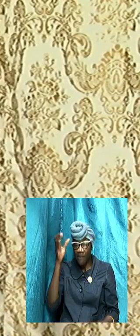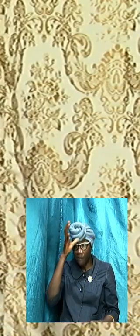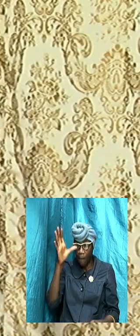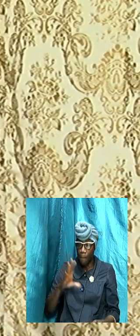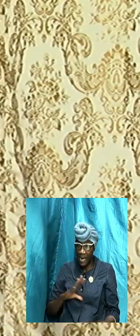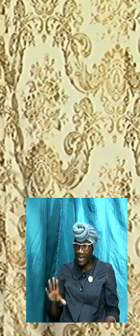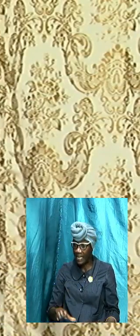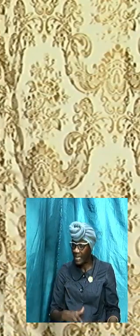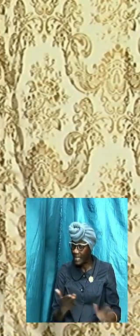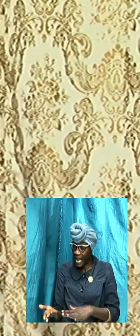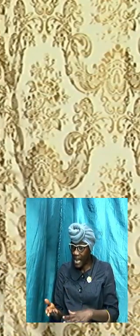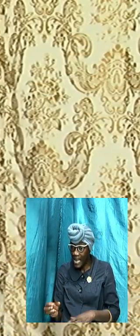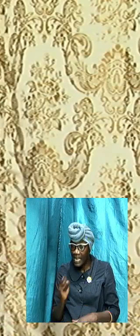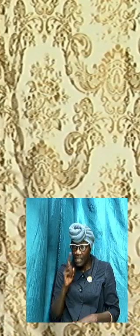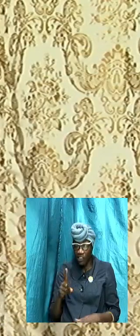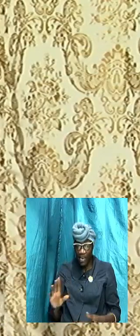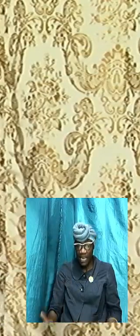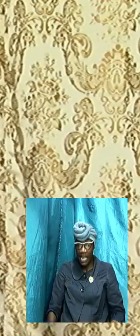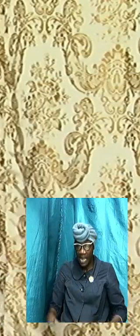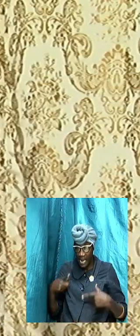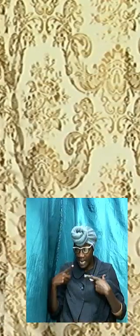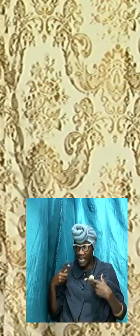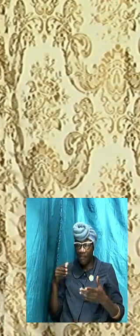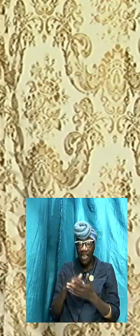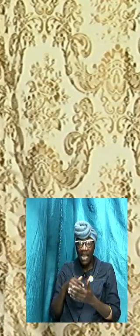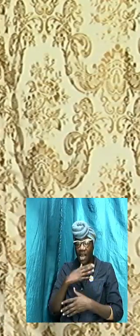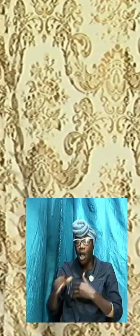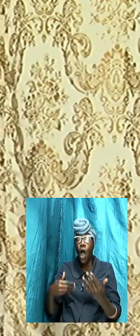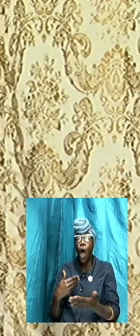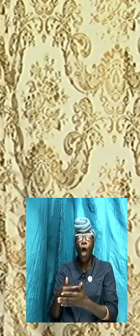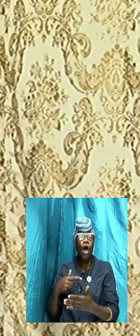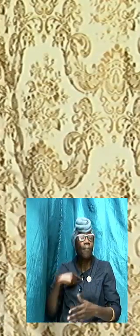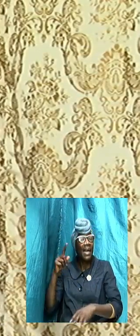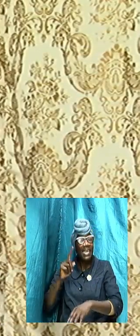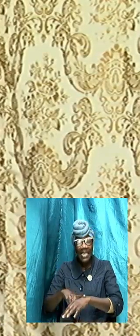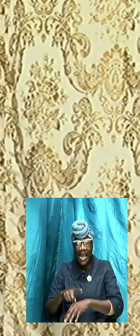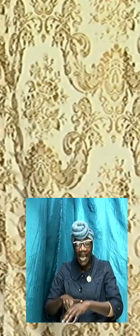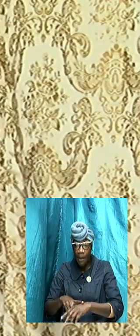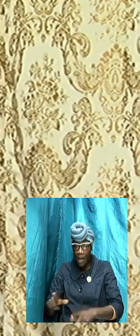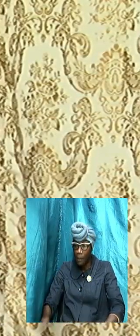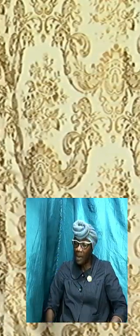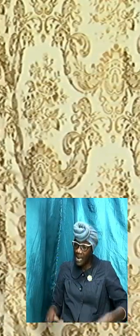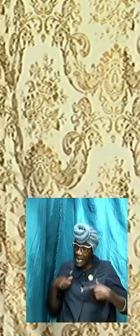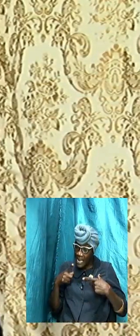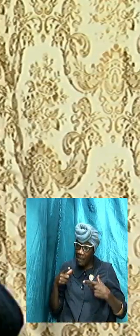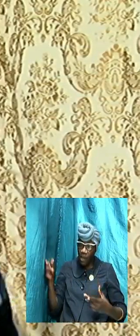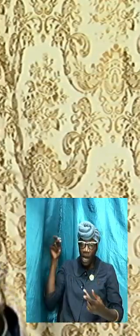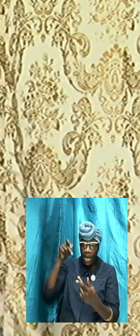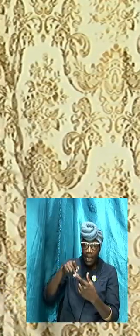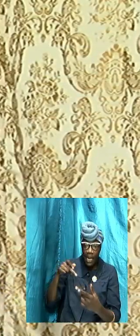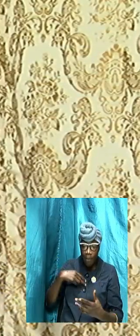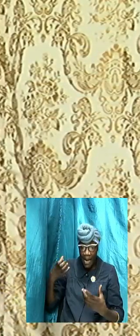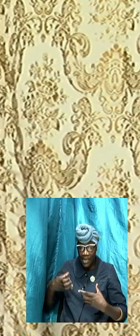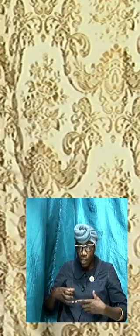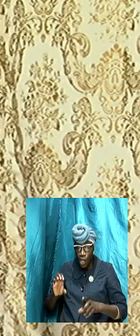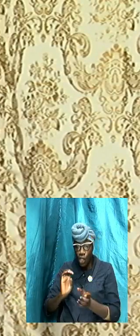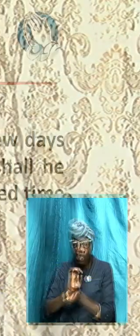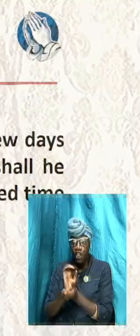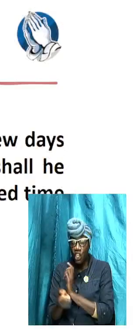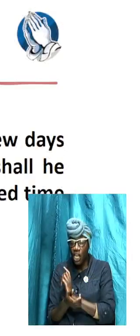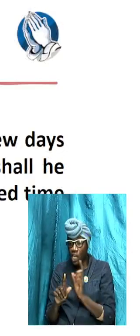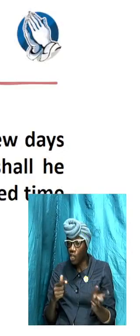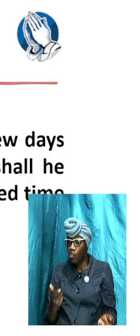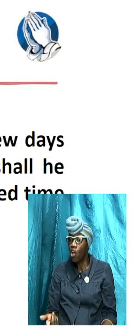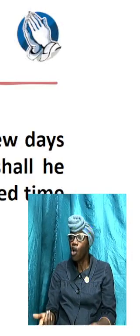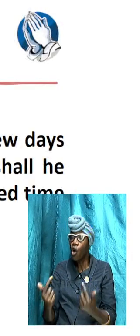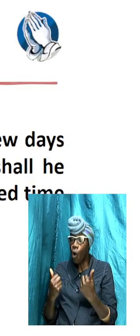wait till my change come. In other words, I'm here to tell somebody that, look here, what is happening here? Wait. Because guess